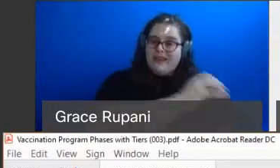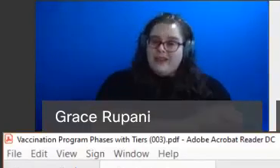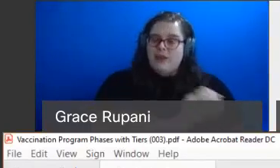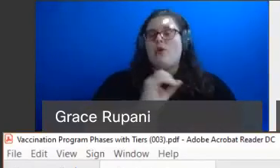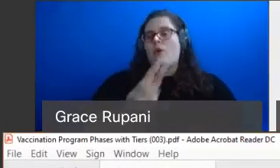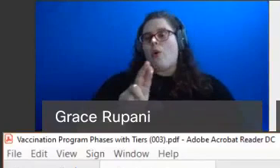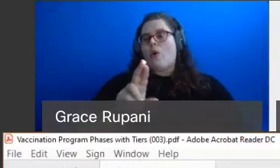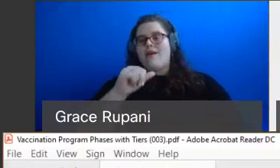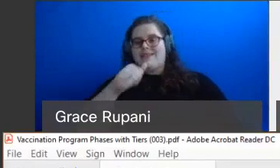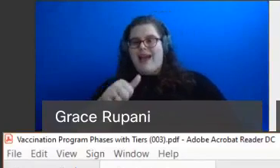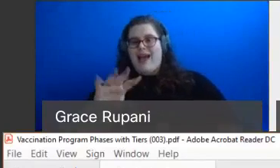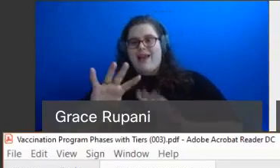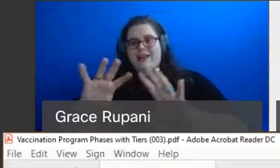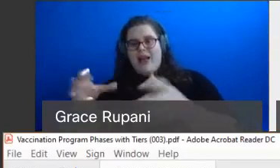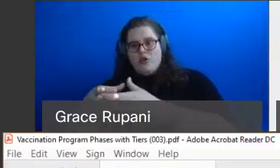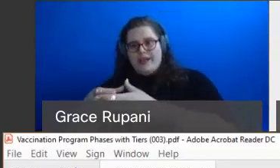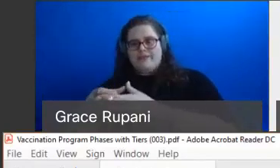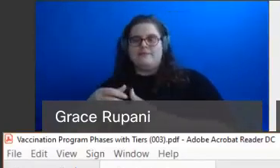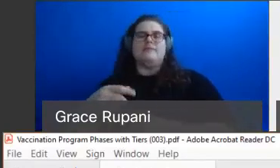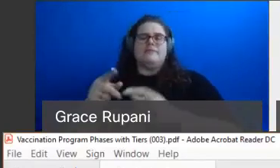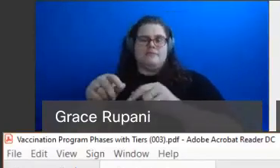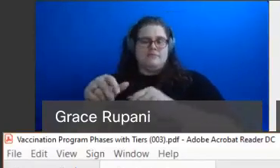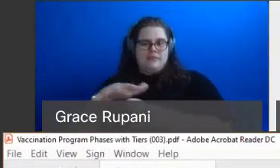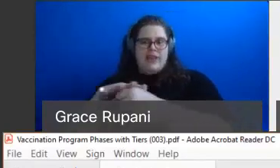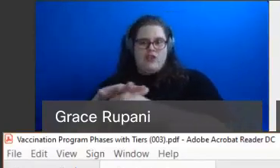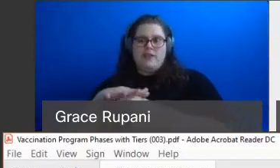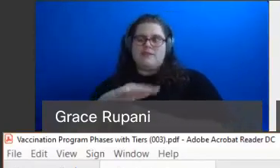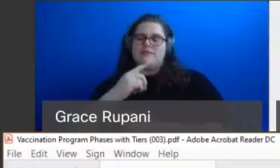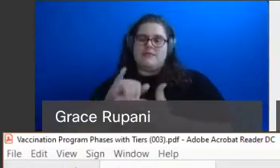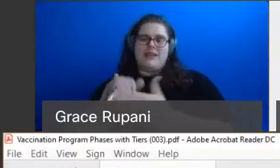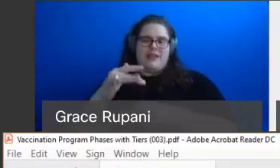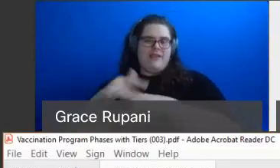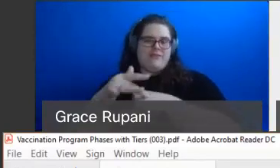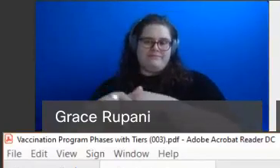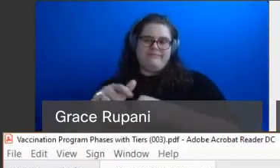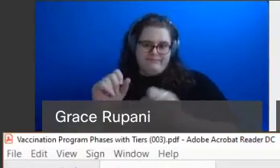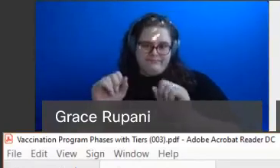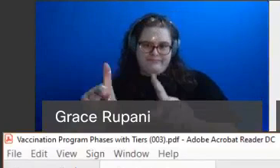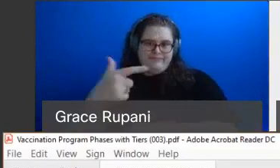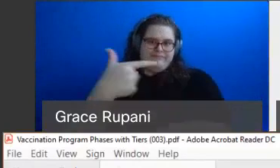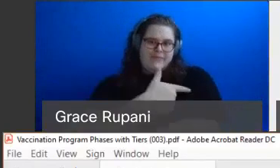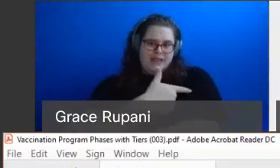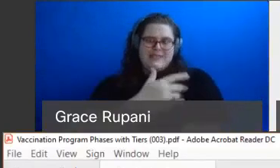already had access to the vaccine, and correctional officers.